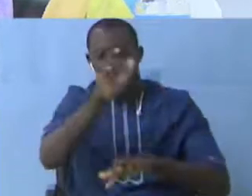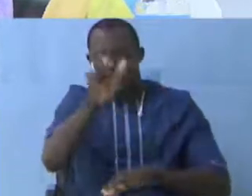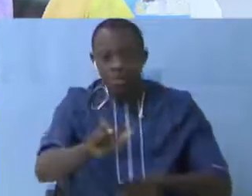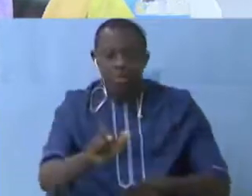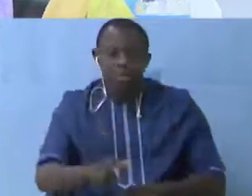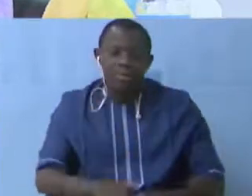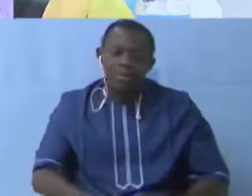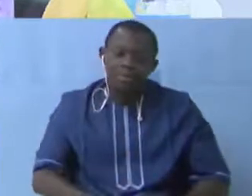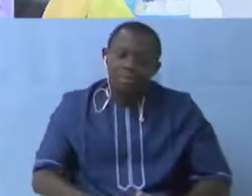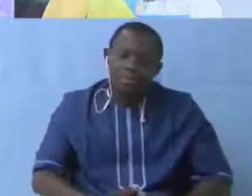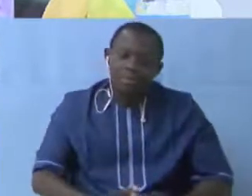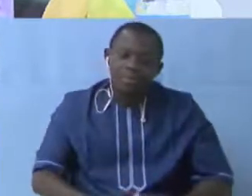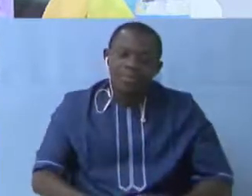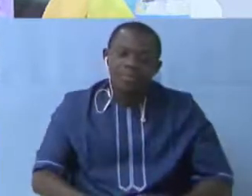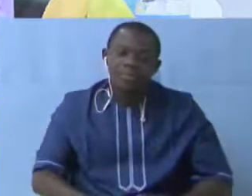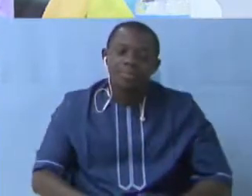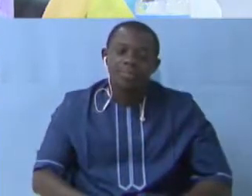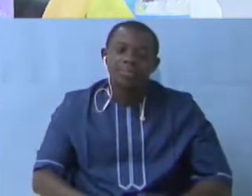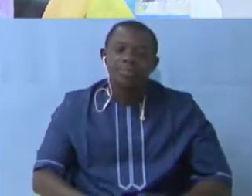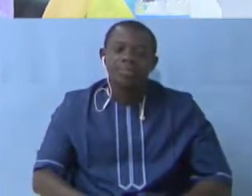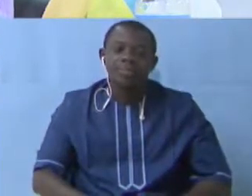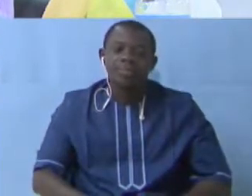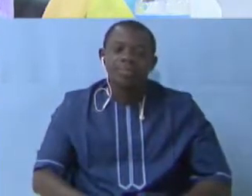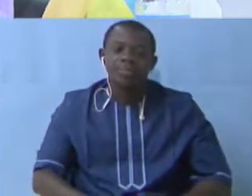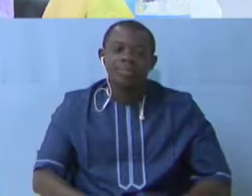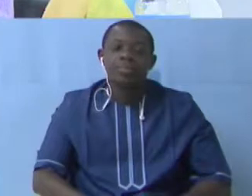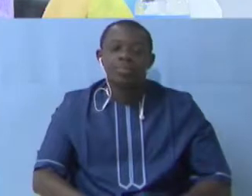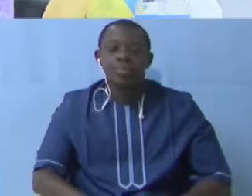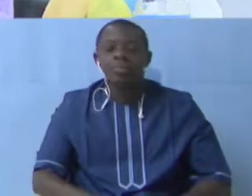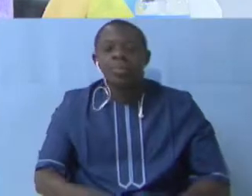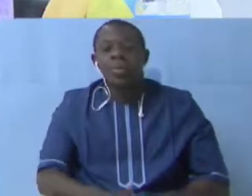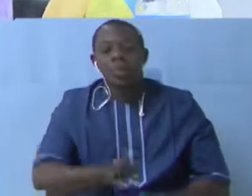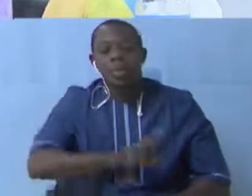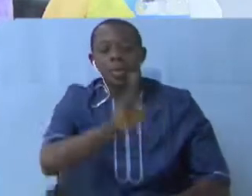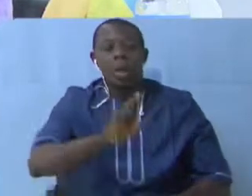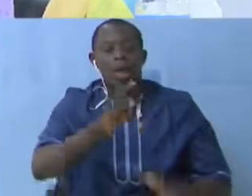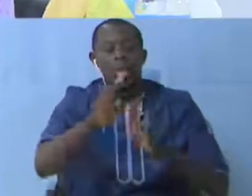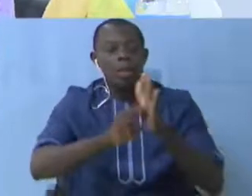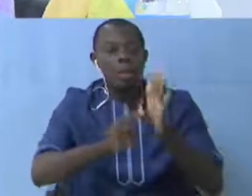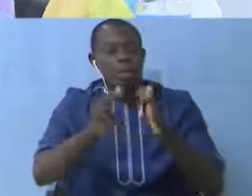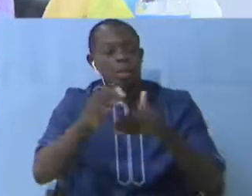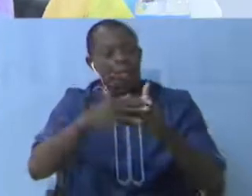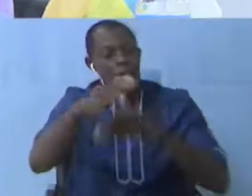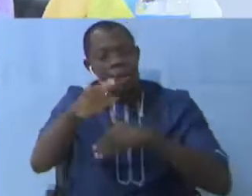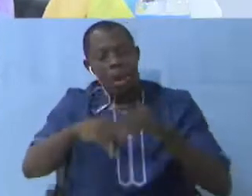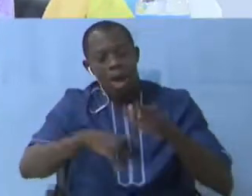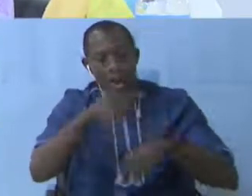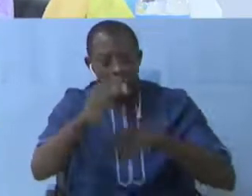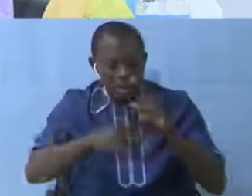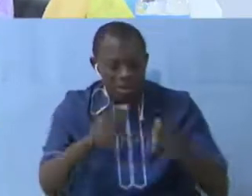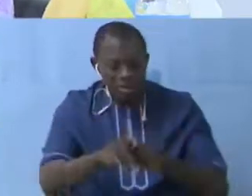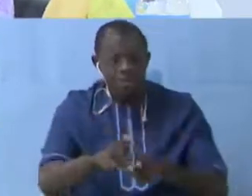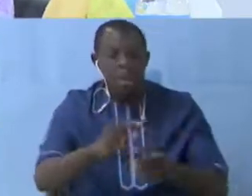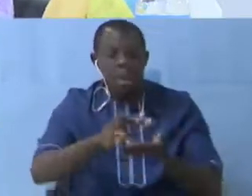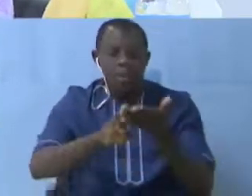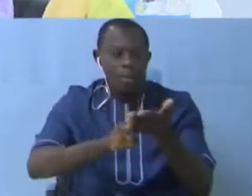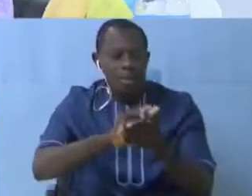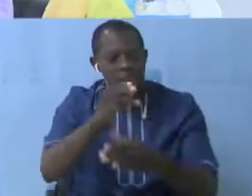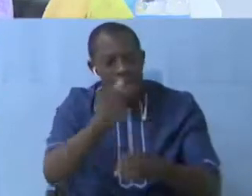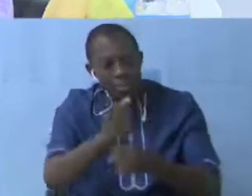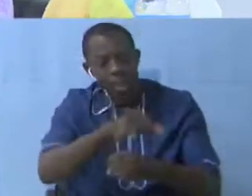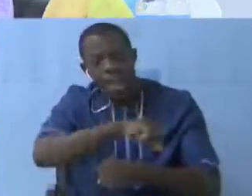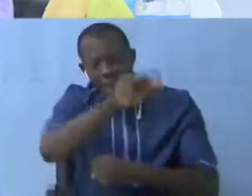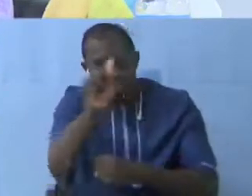yi daanu ci jigéen ci wàllu sëy. They needed a lot of medical and psychological support. aajo nañ dimbali pàcc